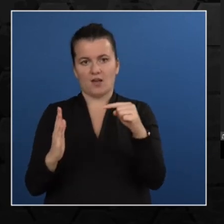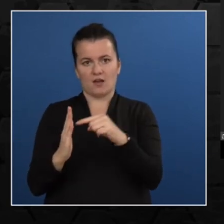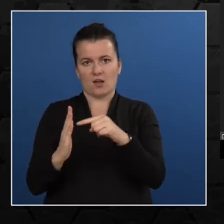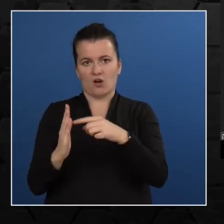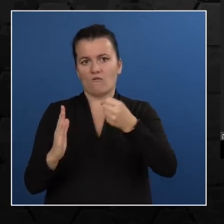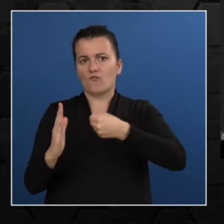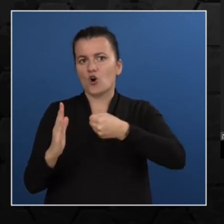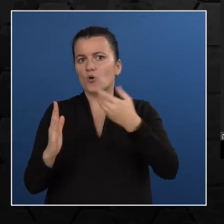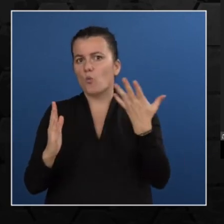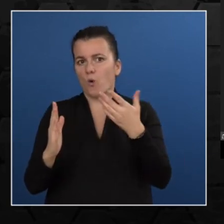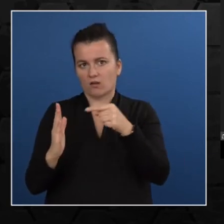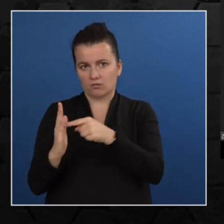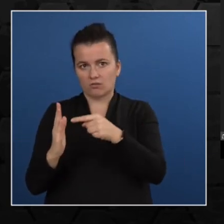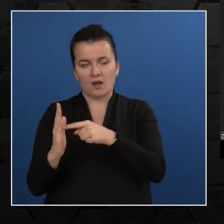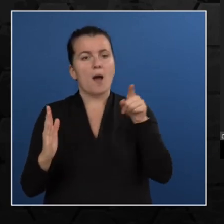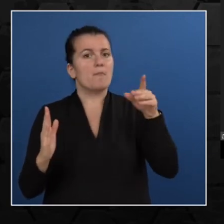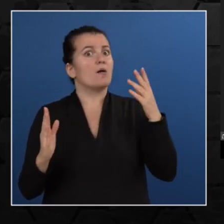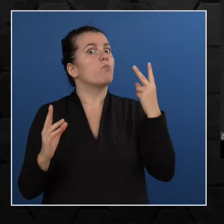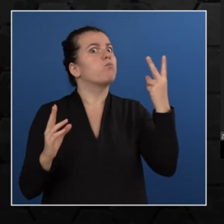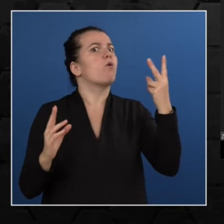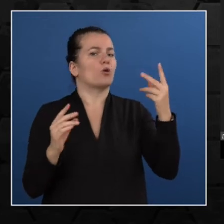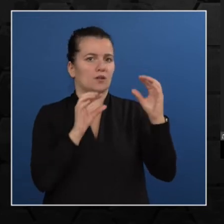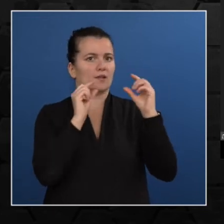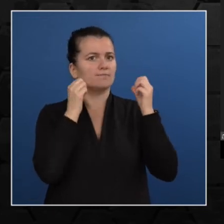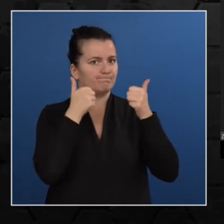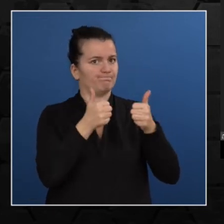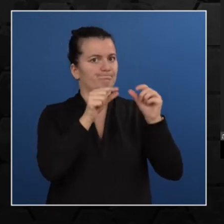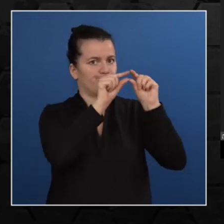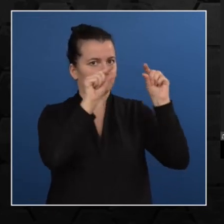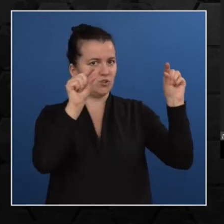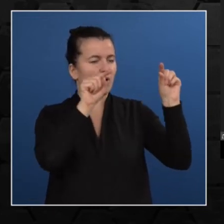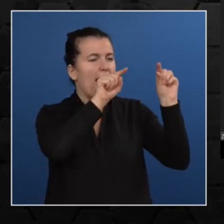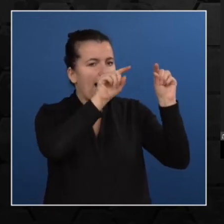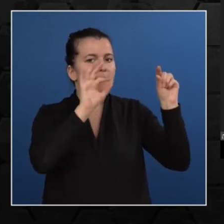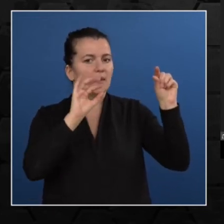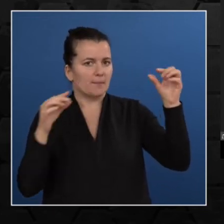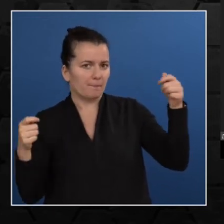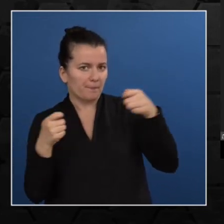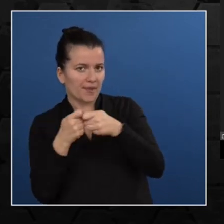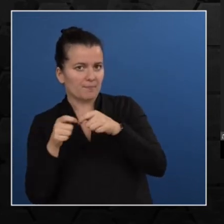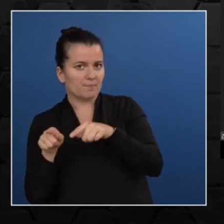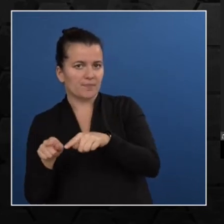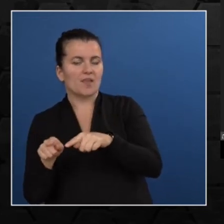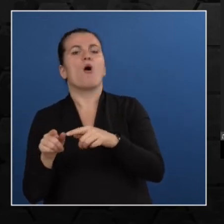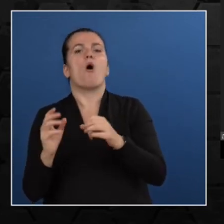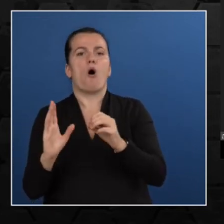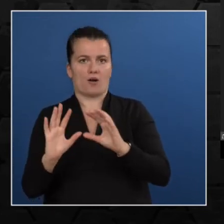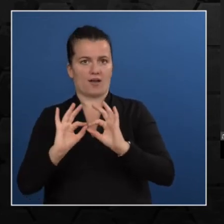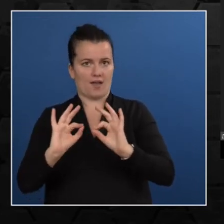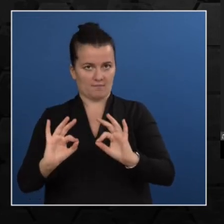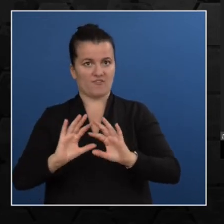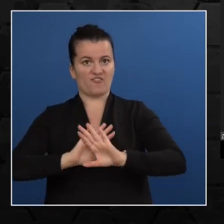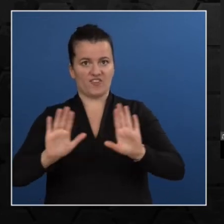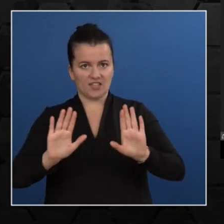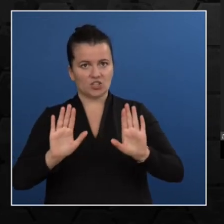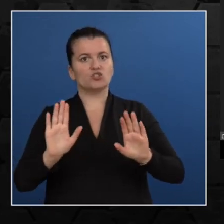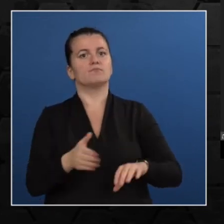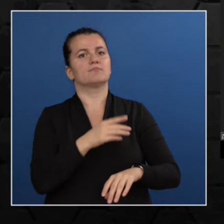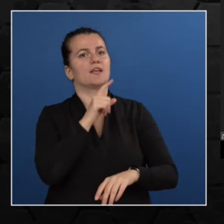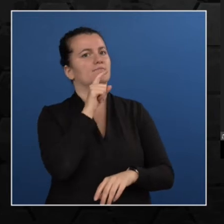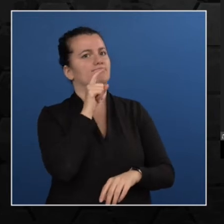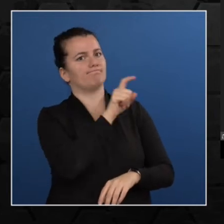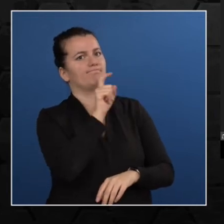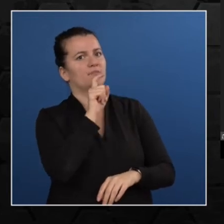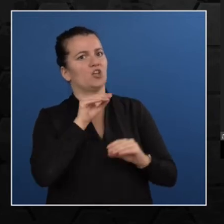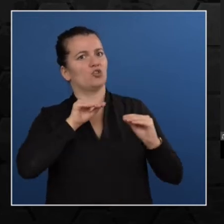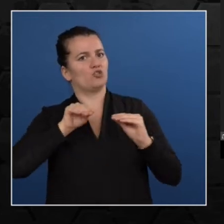click next, and then you choose your training time. So the bigger your data, the more training time it's gonna need, and the